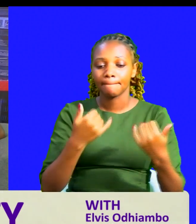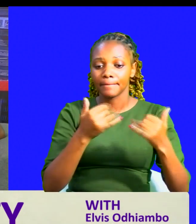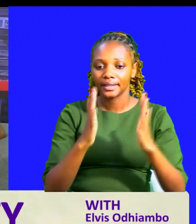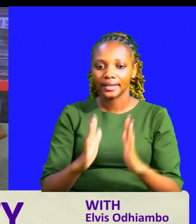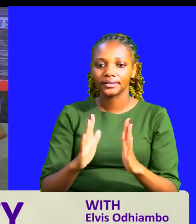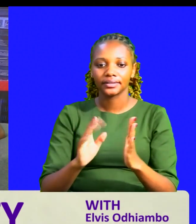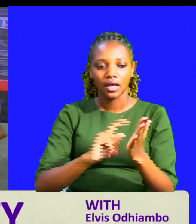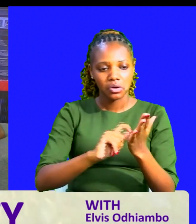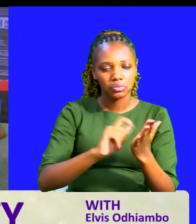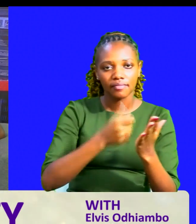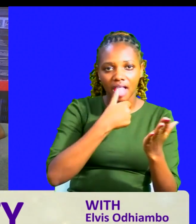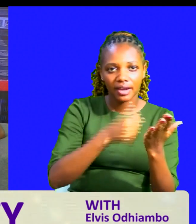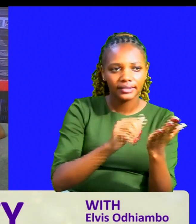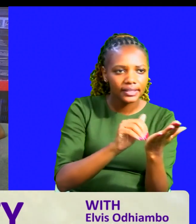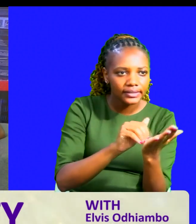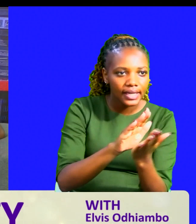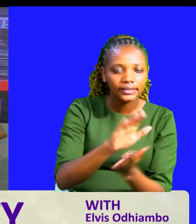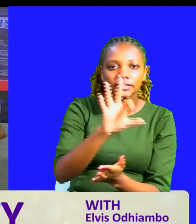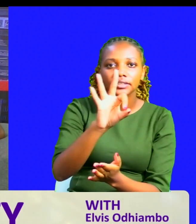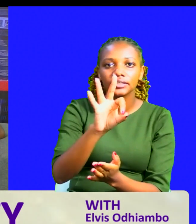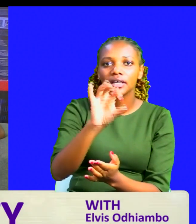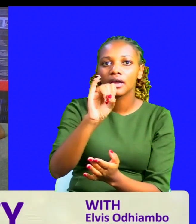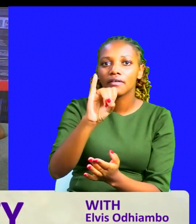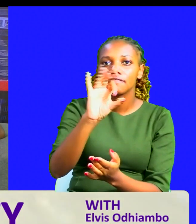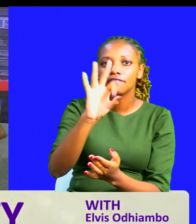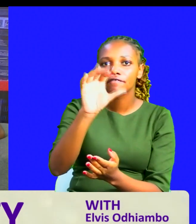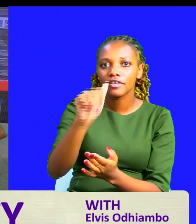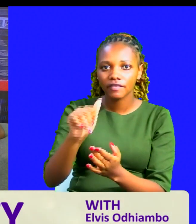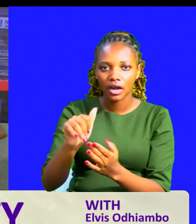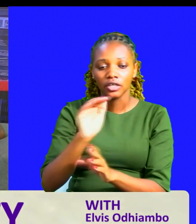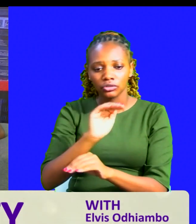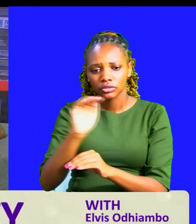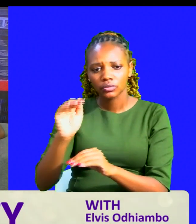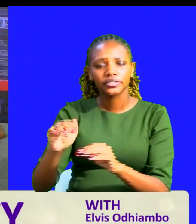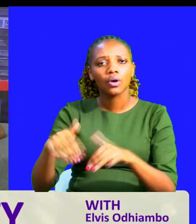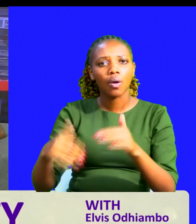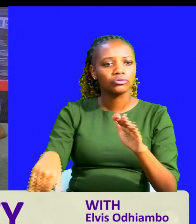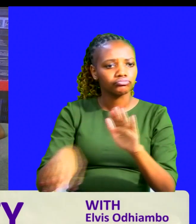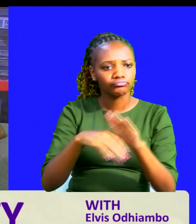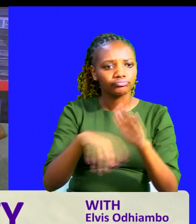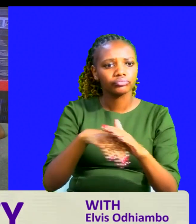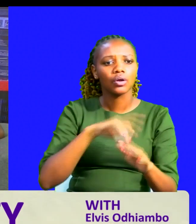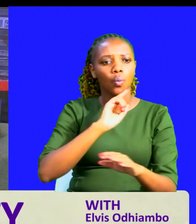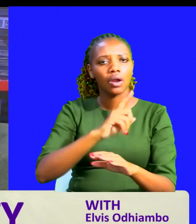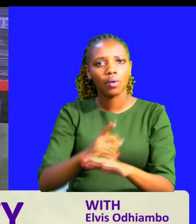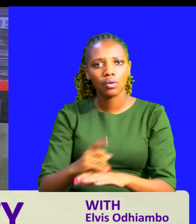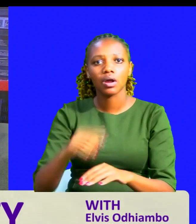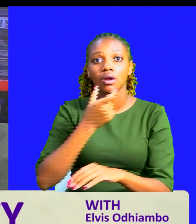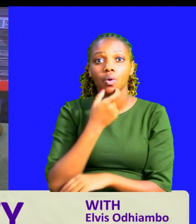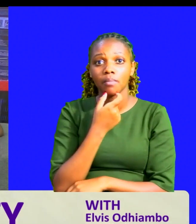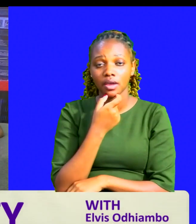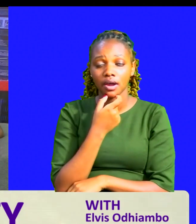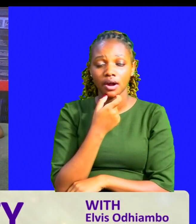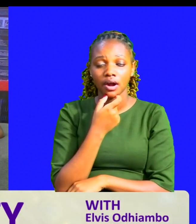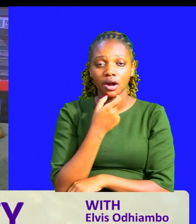to FIFA and they wrote to FIFA to call out Gor Mahia for their overdues in their payment. So this